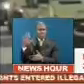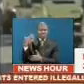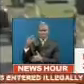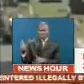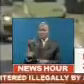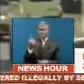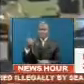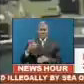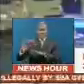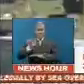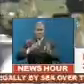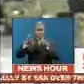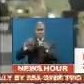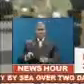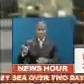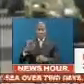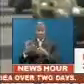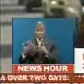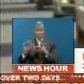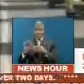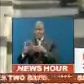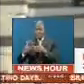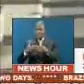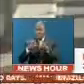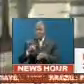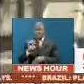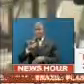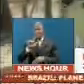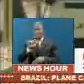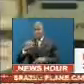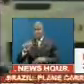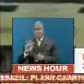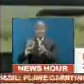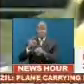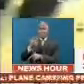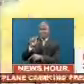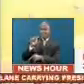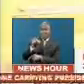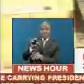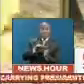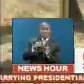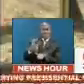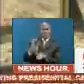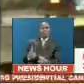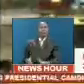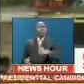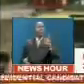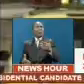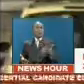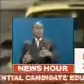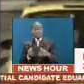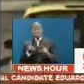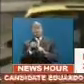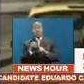only virologist and leading Ebola expert, Umar Khan, also died from the Ebola virus. Another of the worst-hit